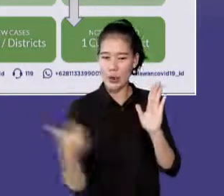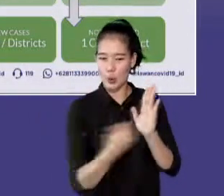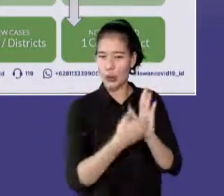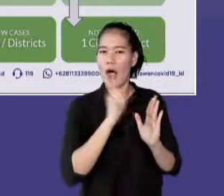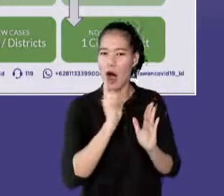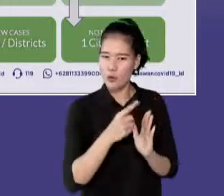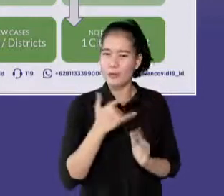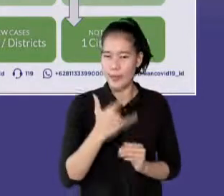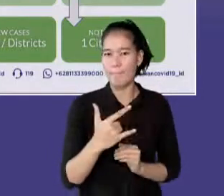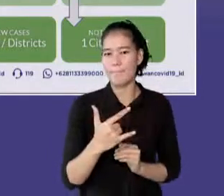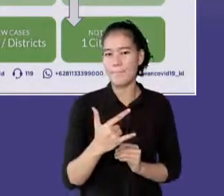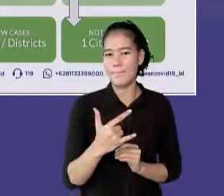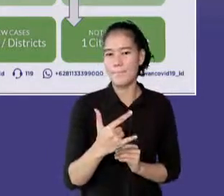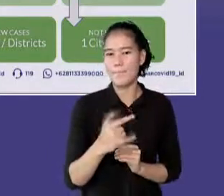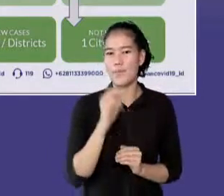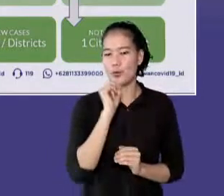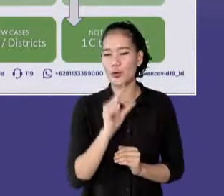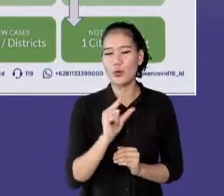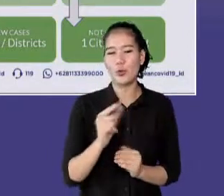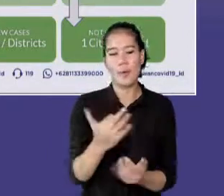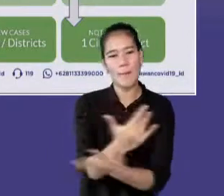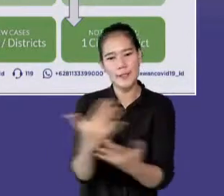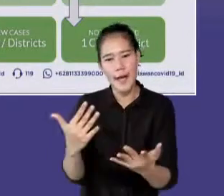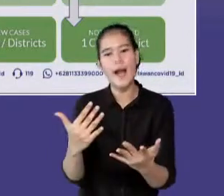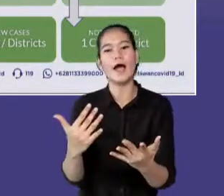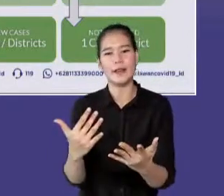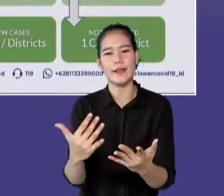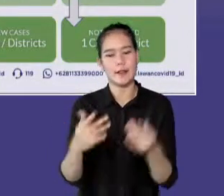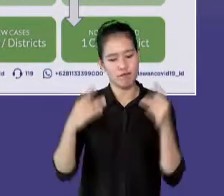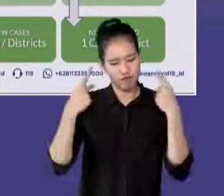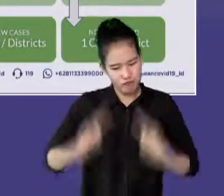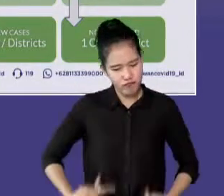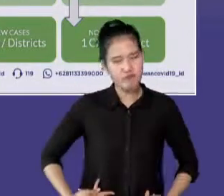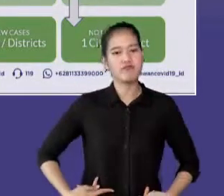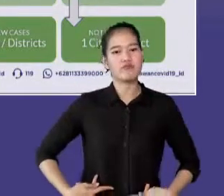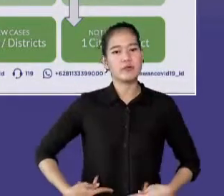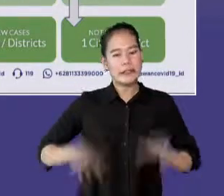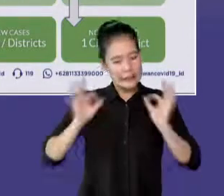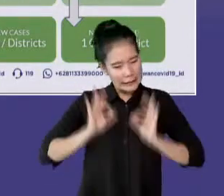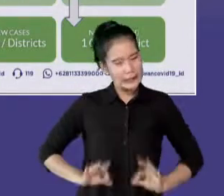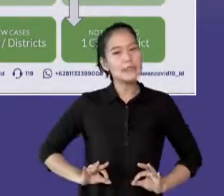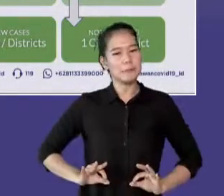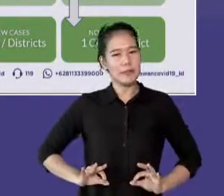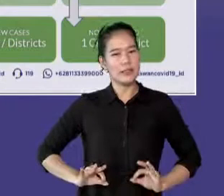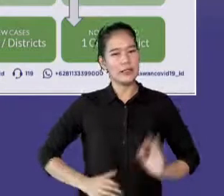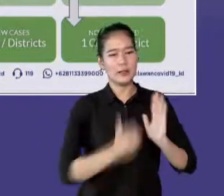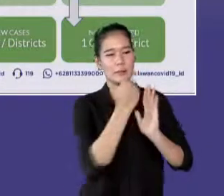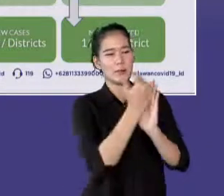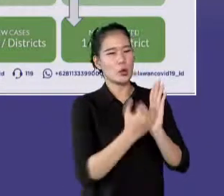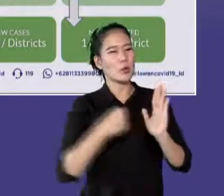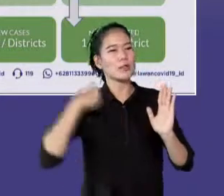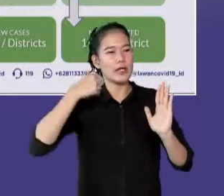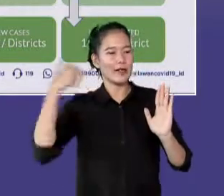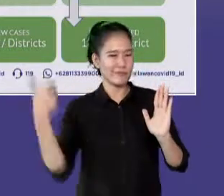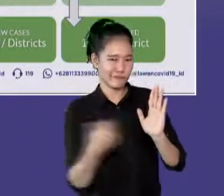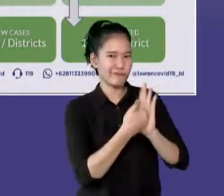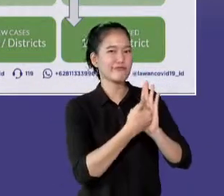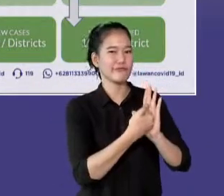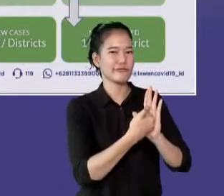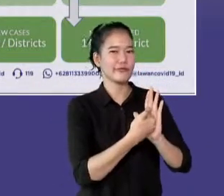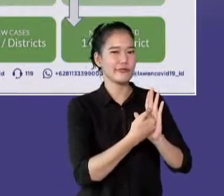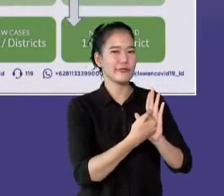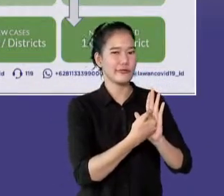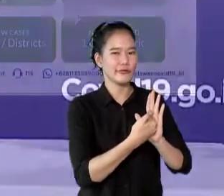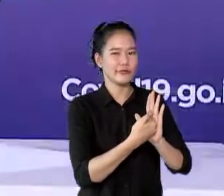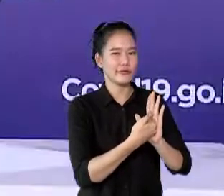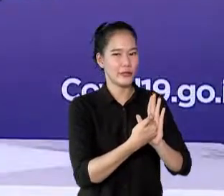in controlling COVID-19, both through the tightened disciplines in implementing health protocols